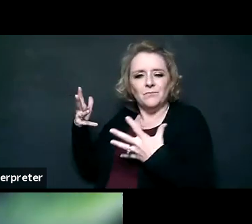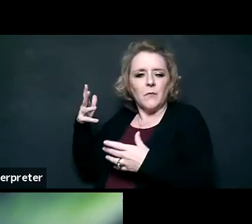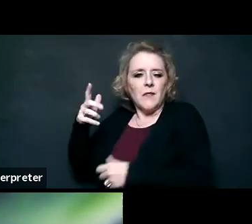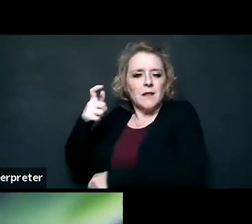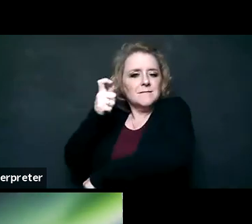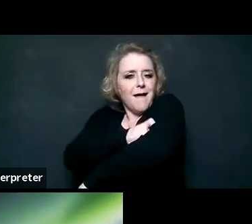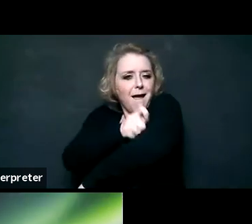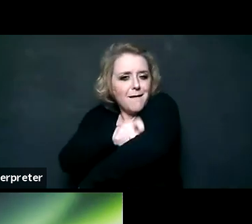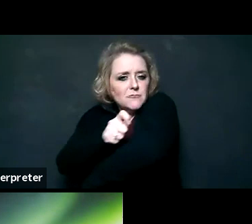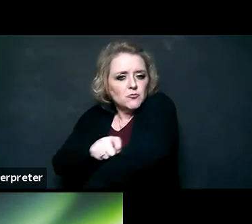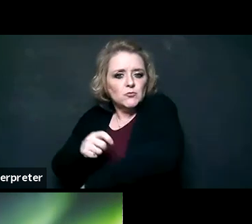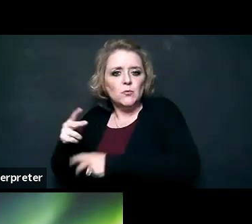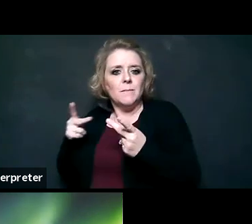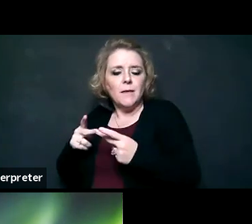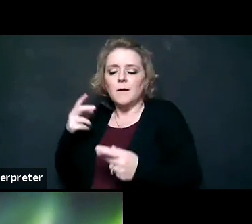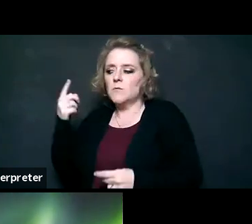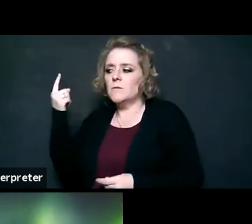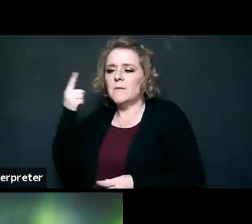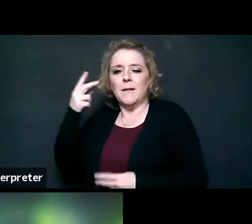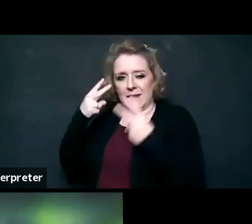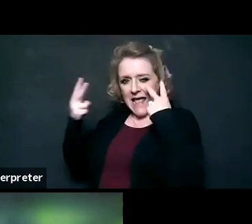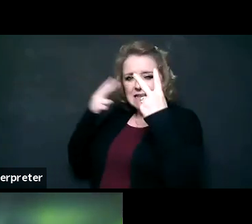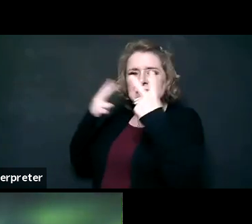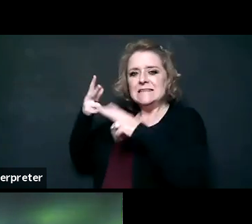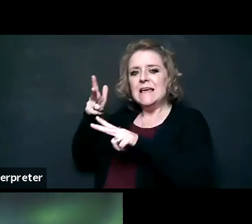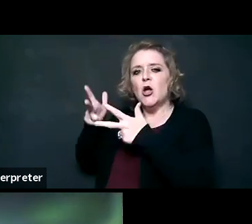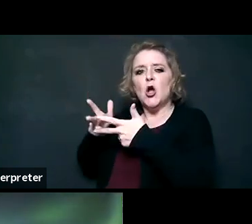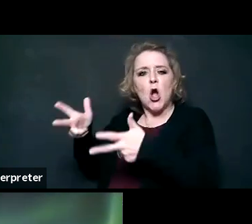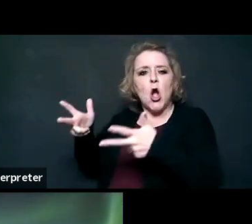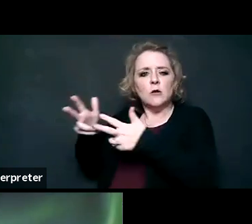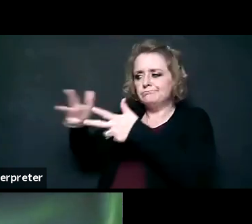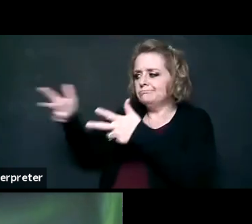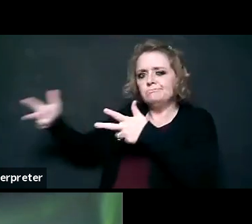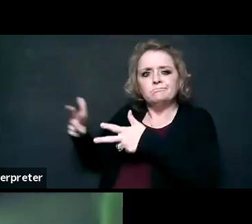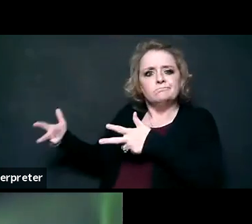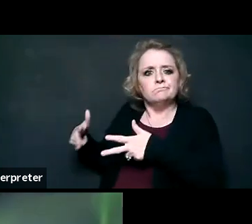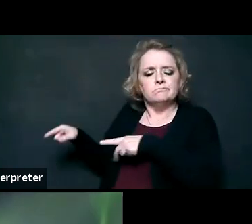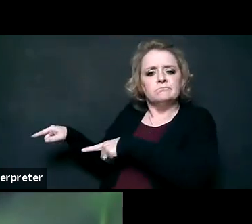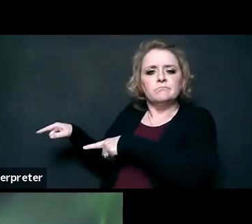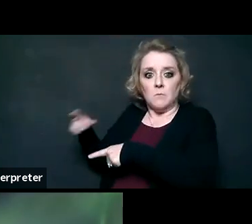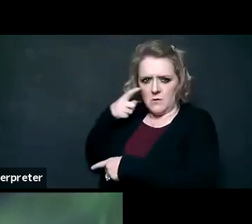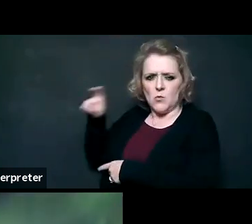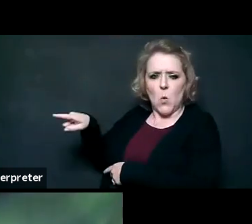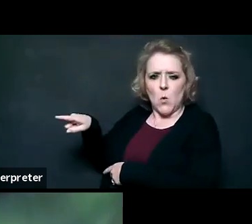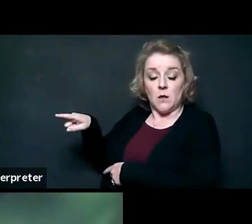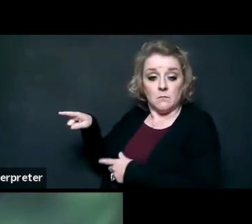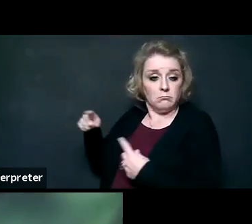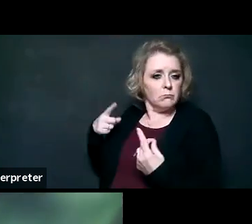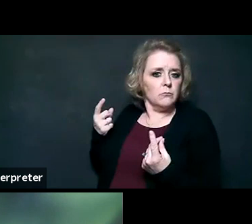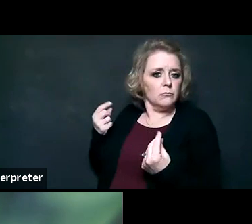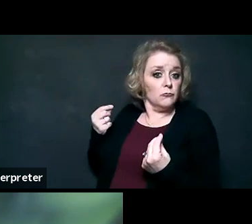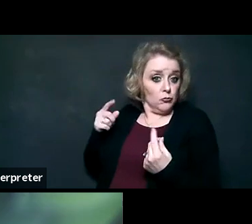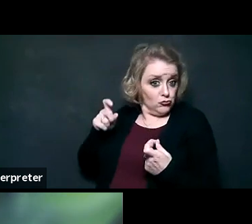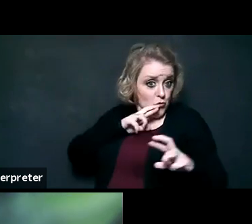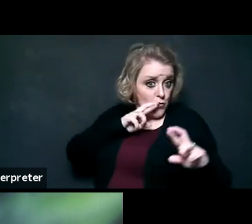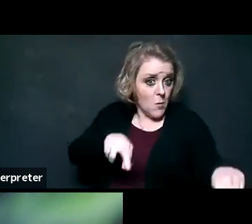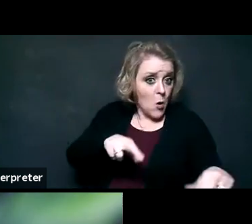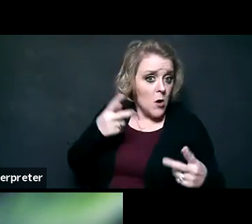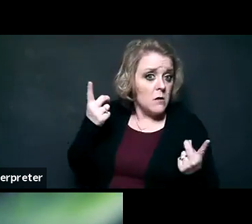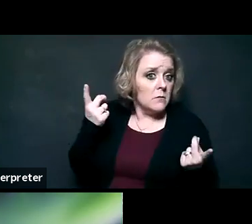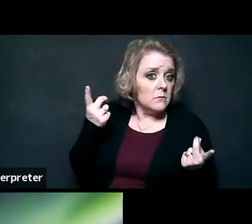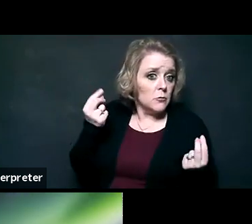tattoo place and they just see all these cars around that building? What do you advise the citizens to do, Mayor?